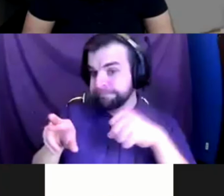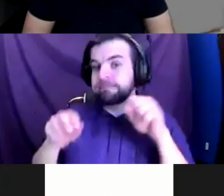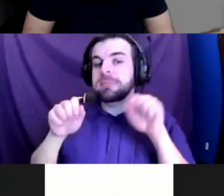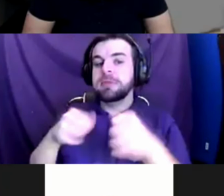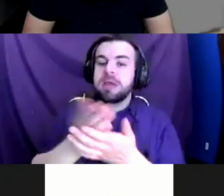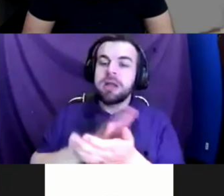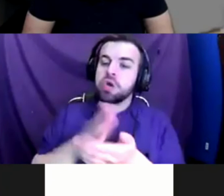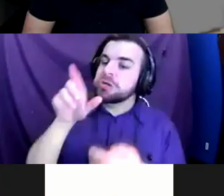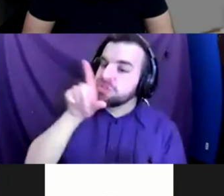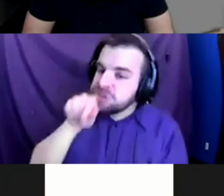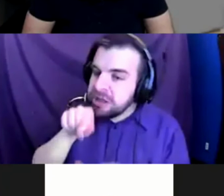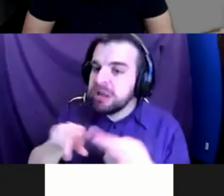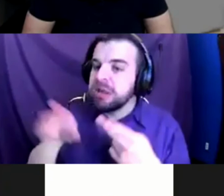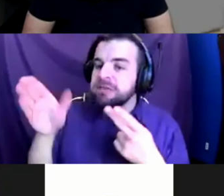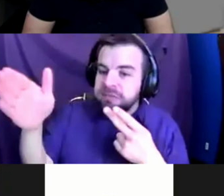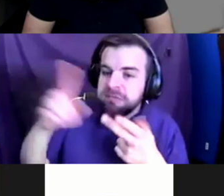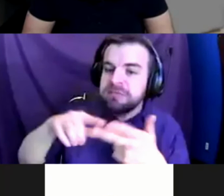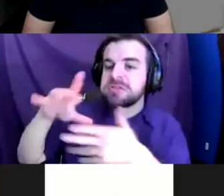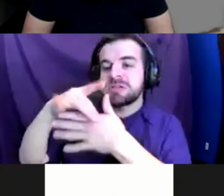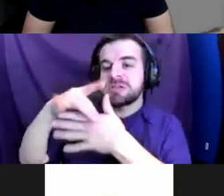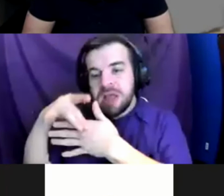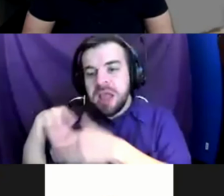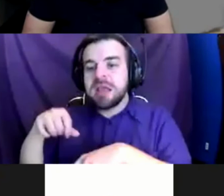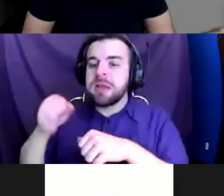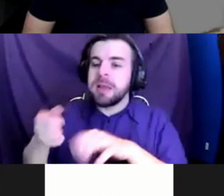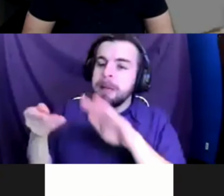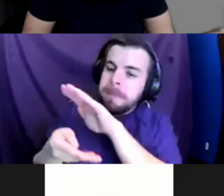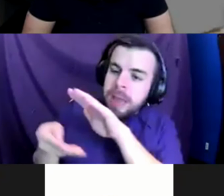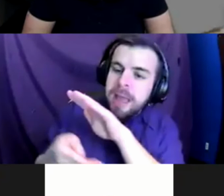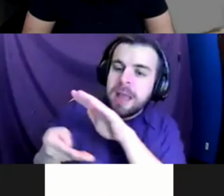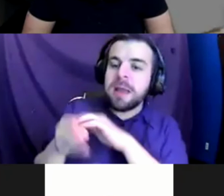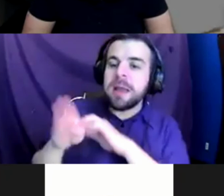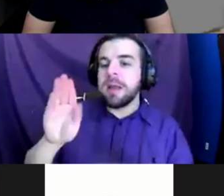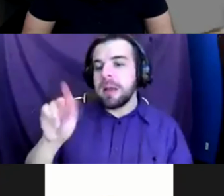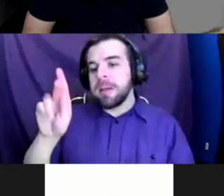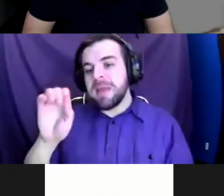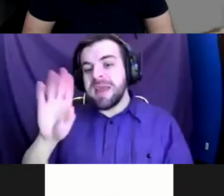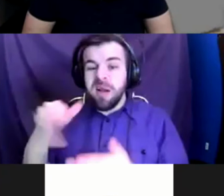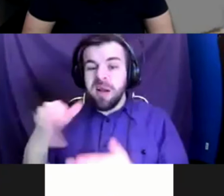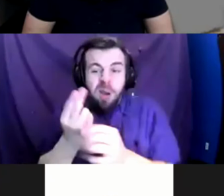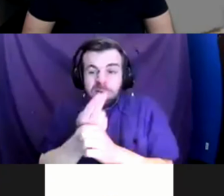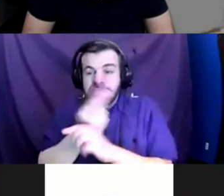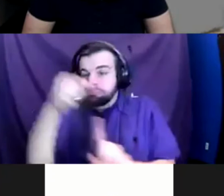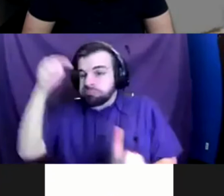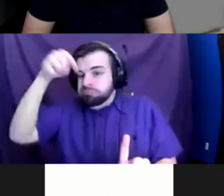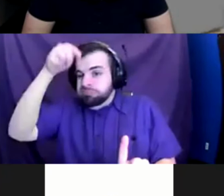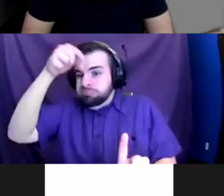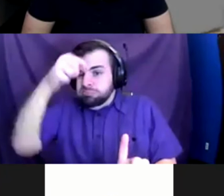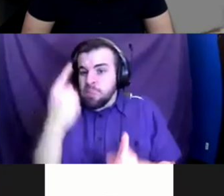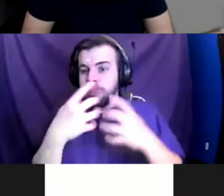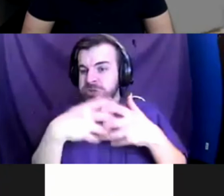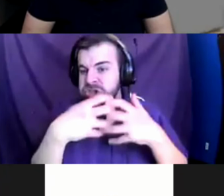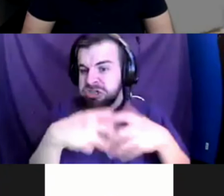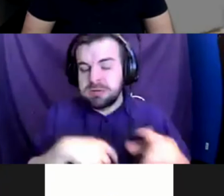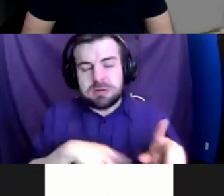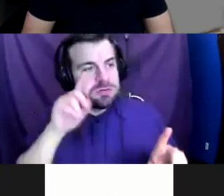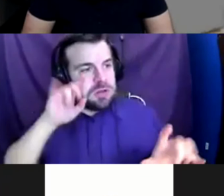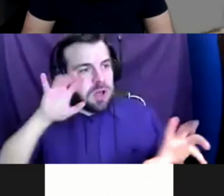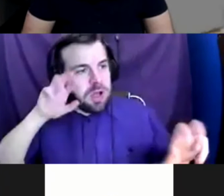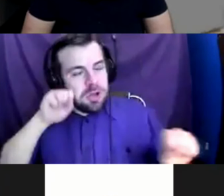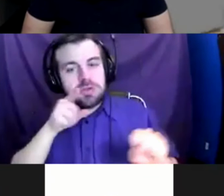can bake all in this thing. That is awesome. So you probably use it a lot. Yes. And I use